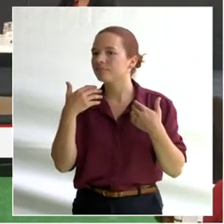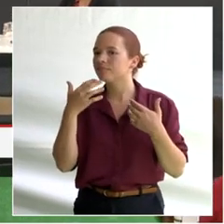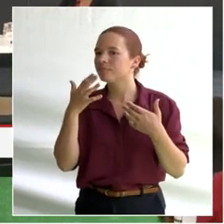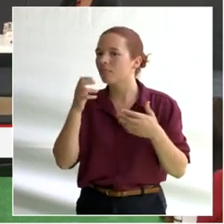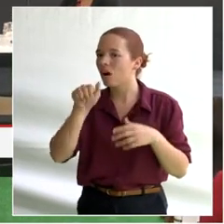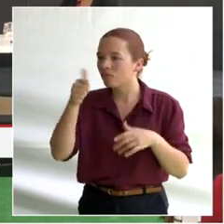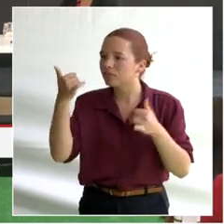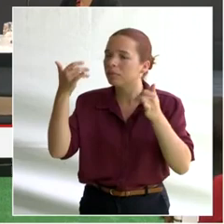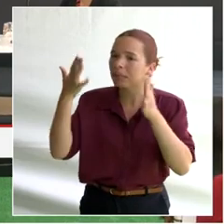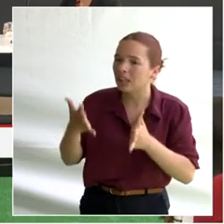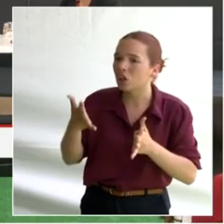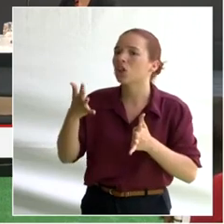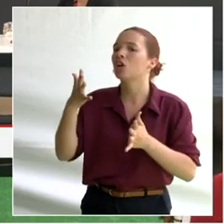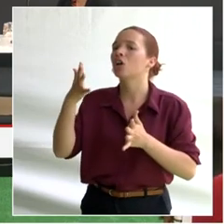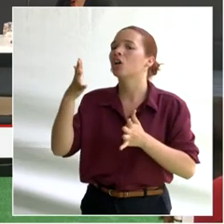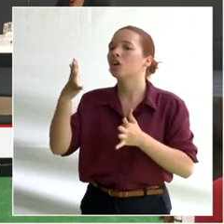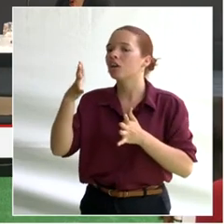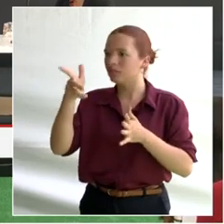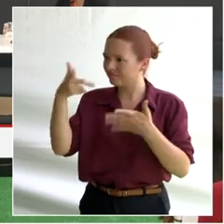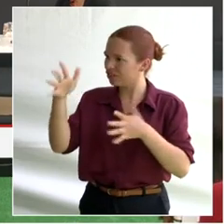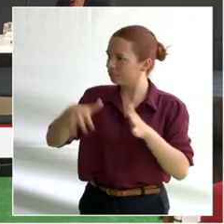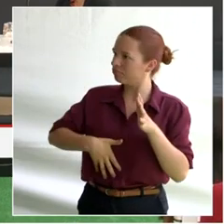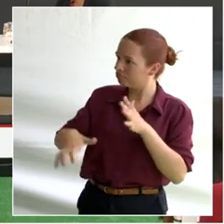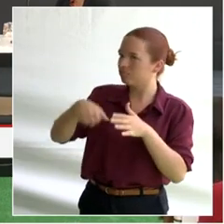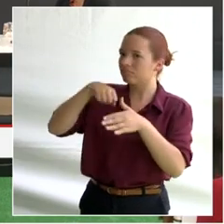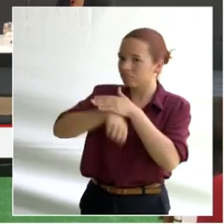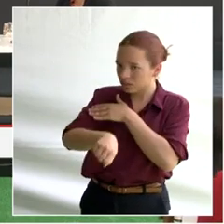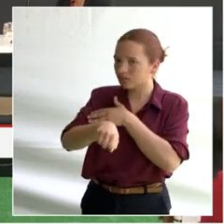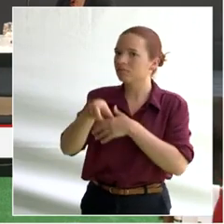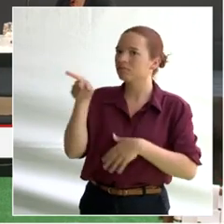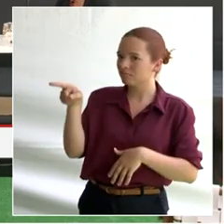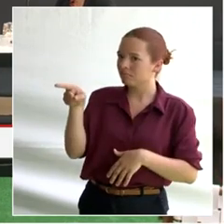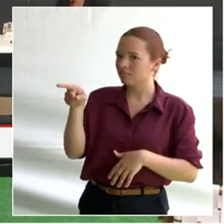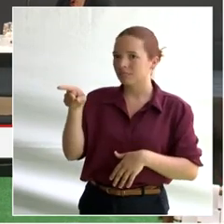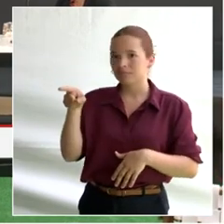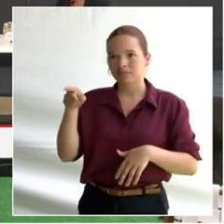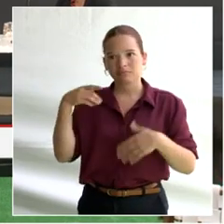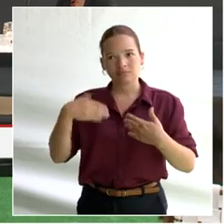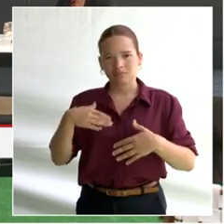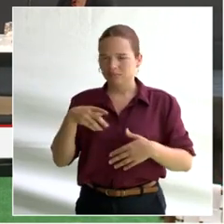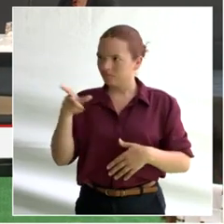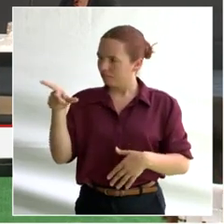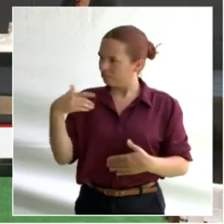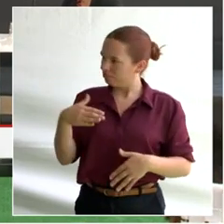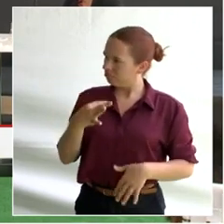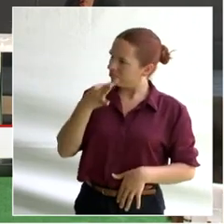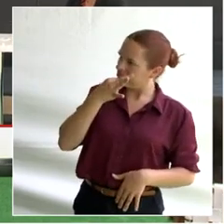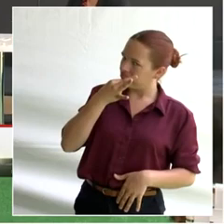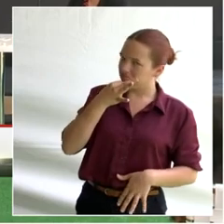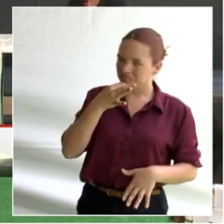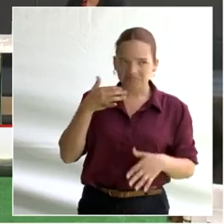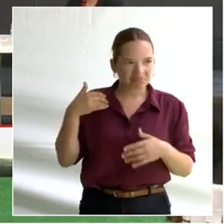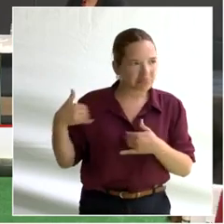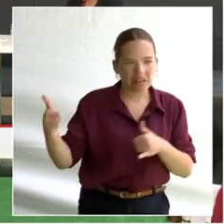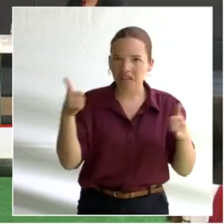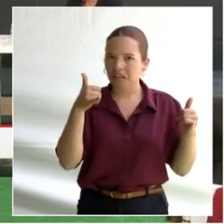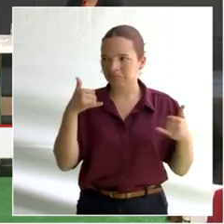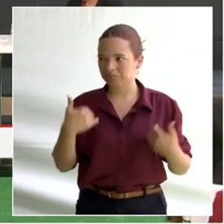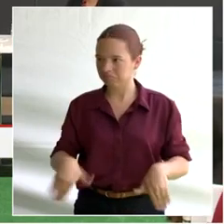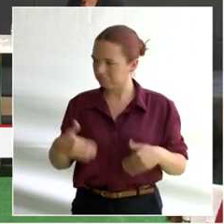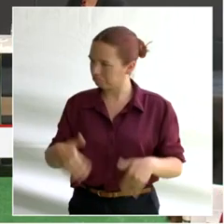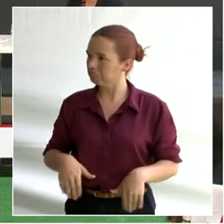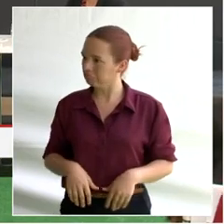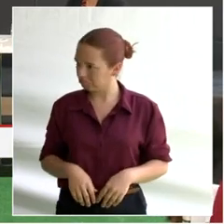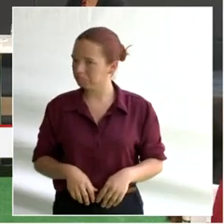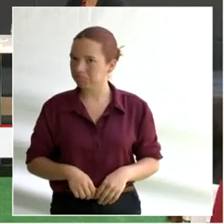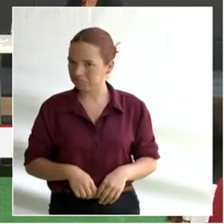but paves the way for moms who want to come back to work, her and Serena. Okay, next up, Sam Amin, proud owner